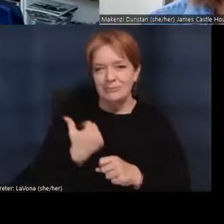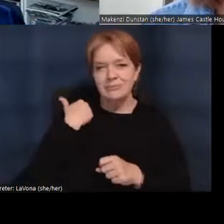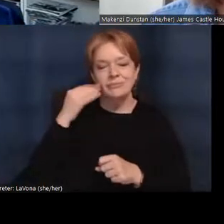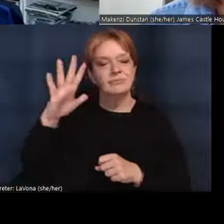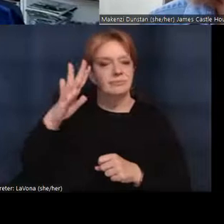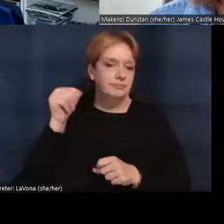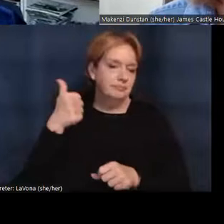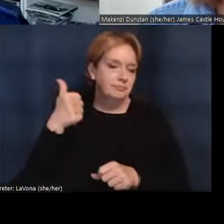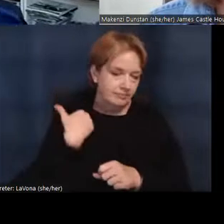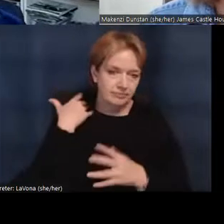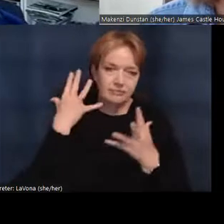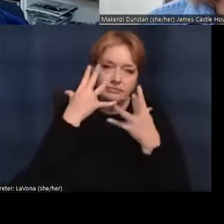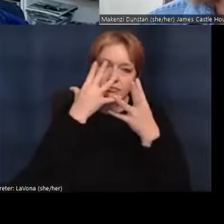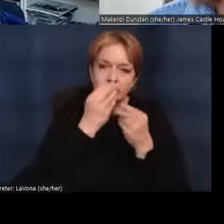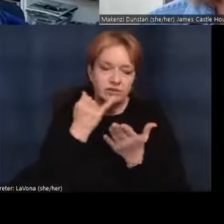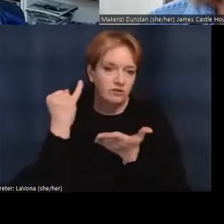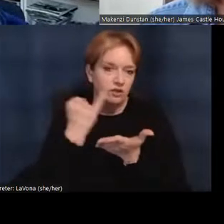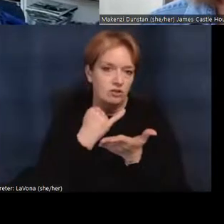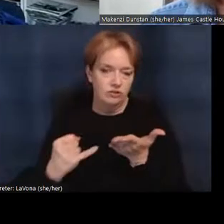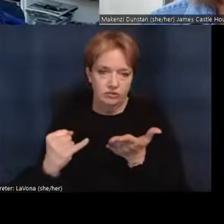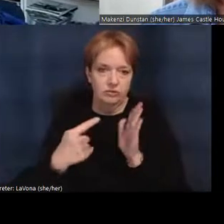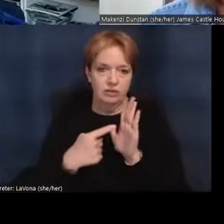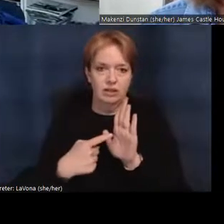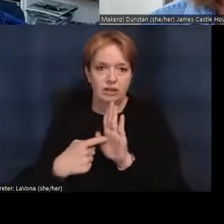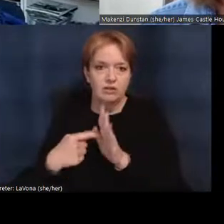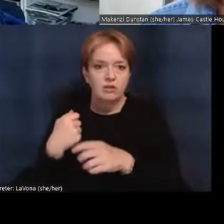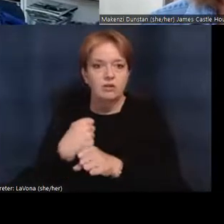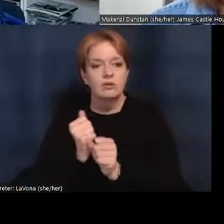beautiful exhibition created